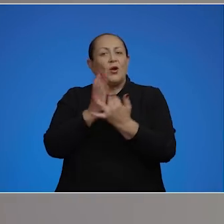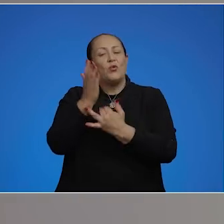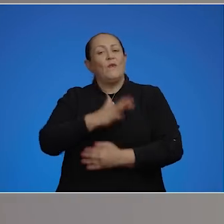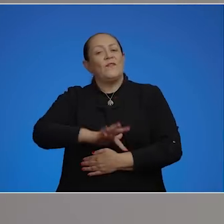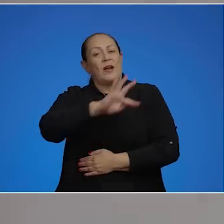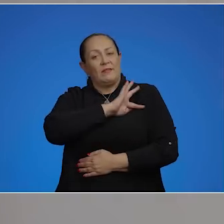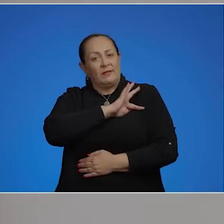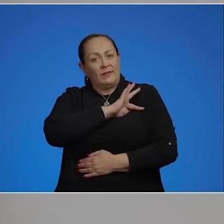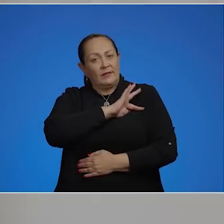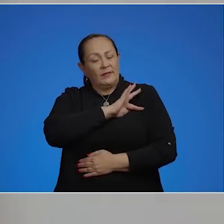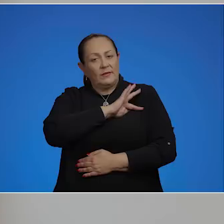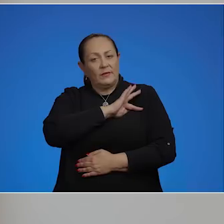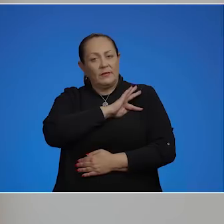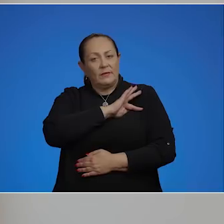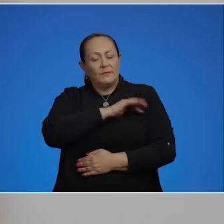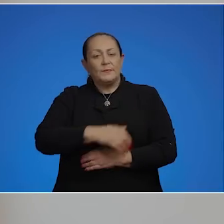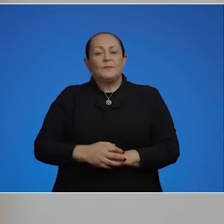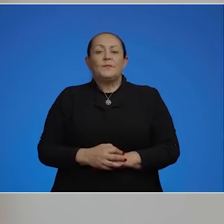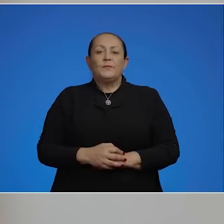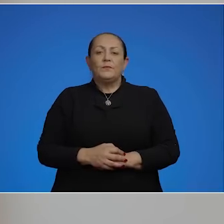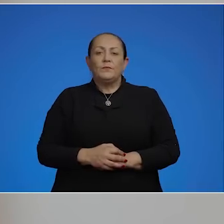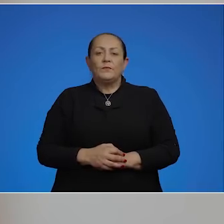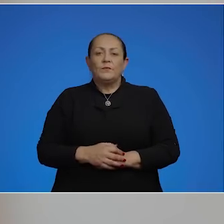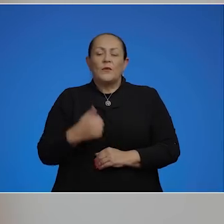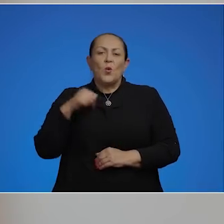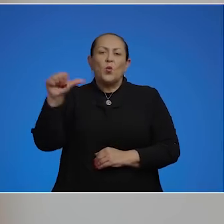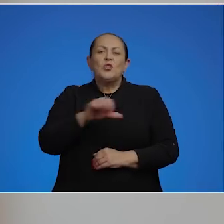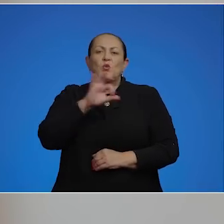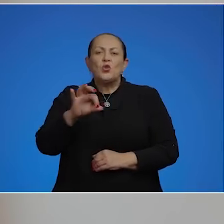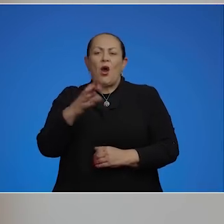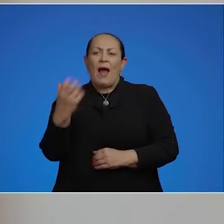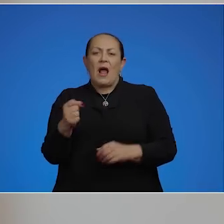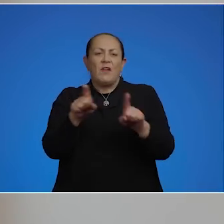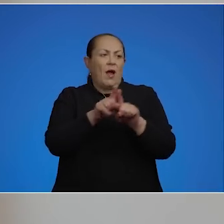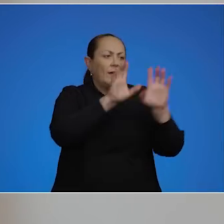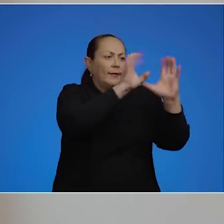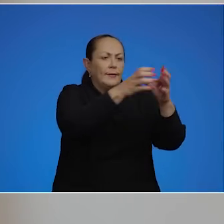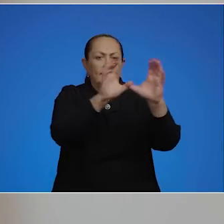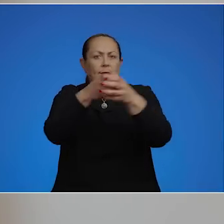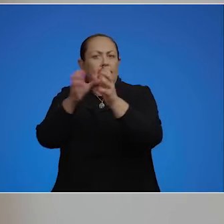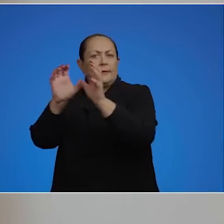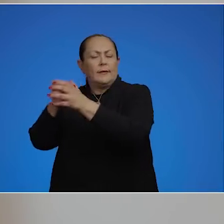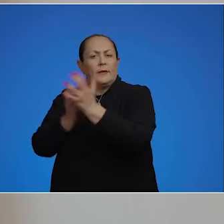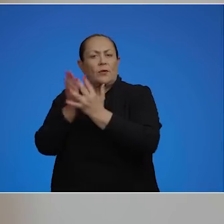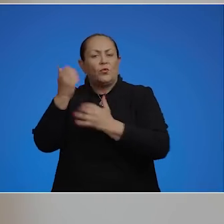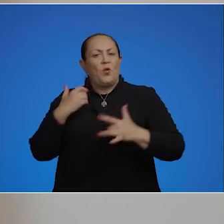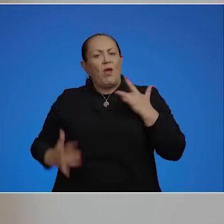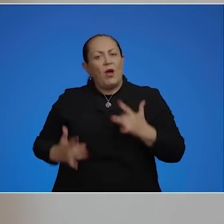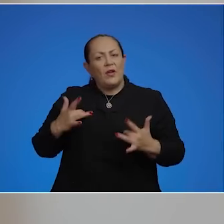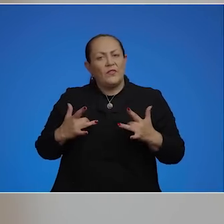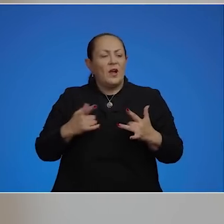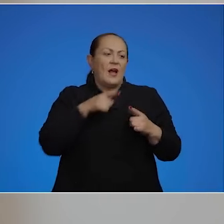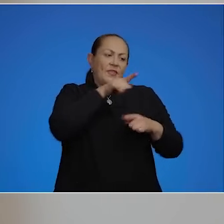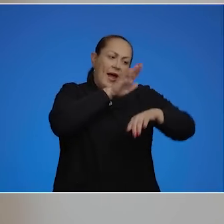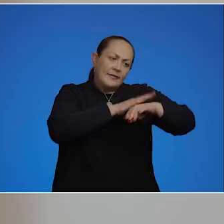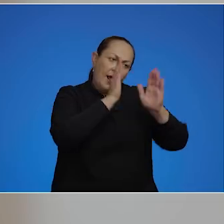of faith. We are never meant to categorize things or compartmentalize our